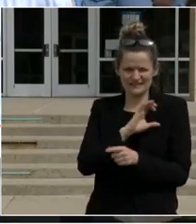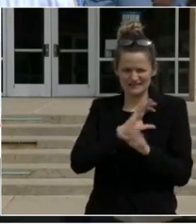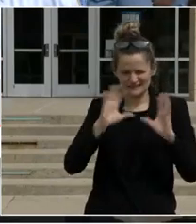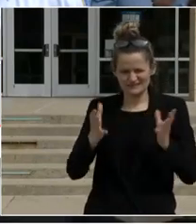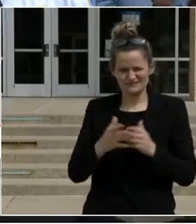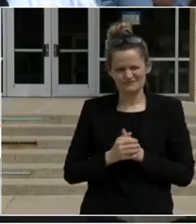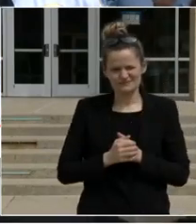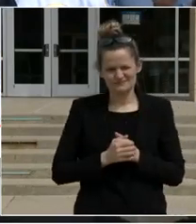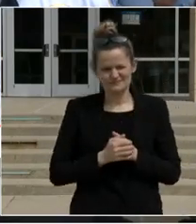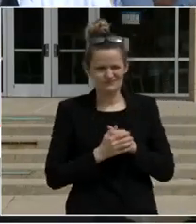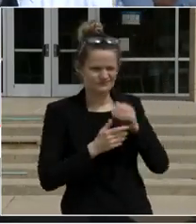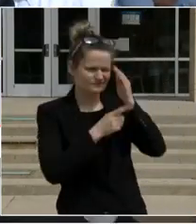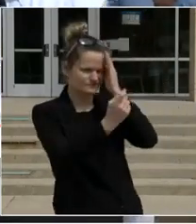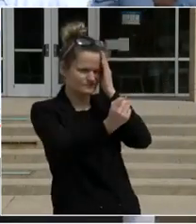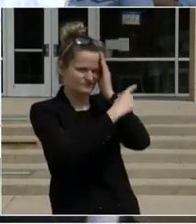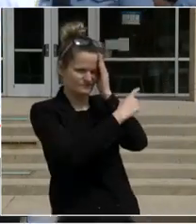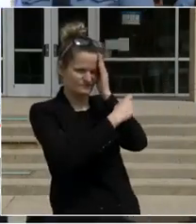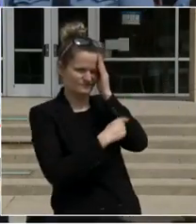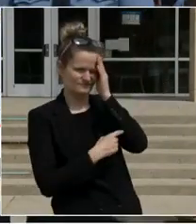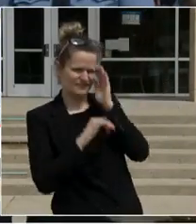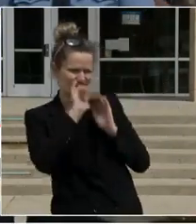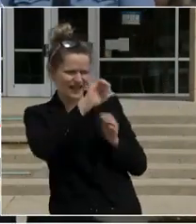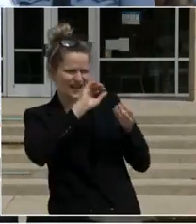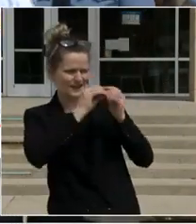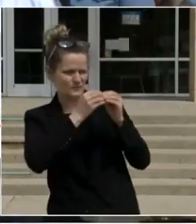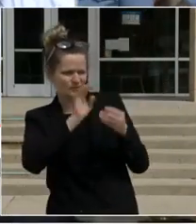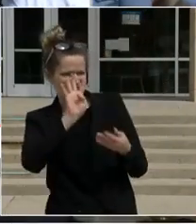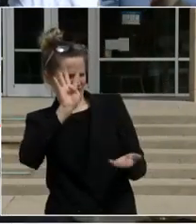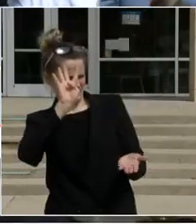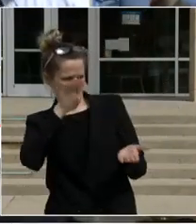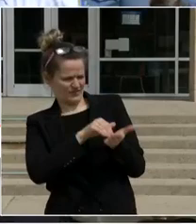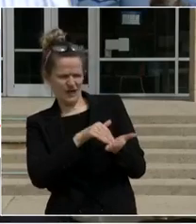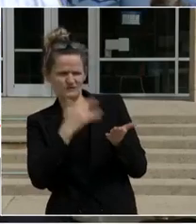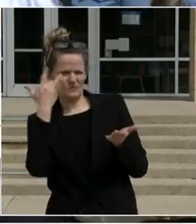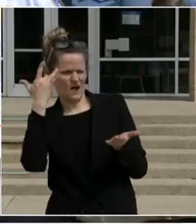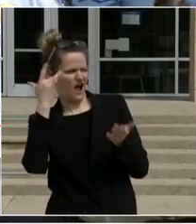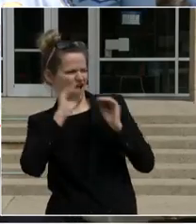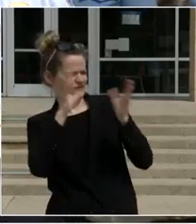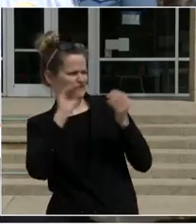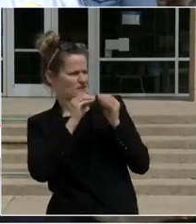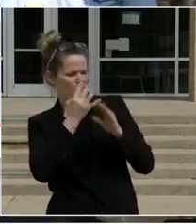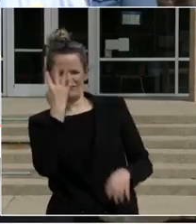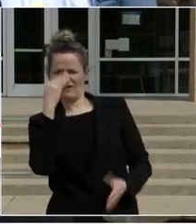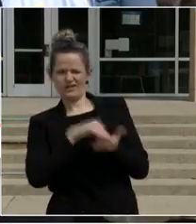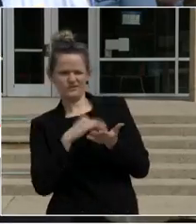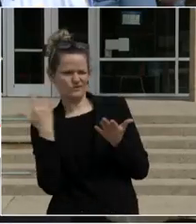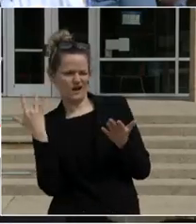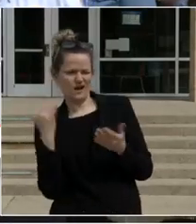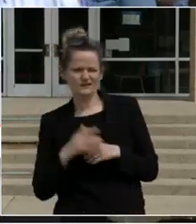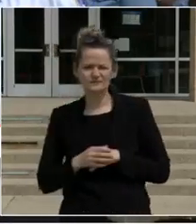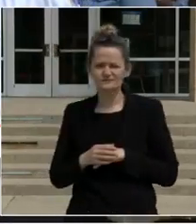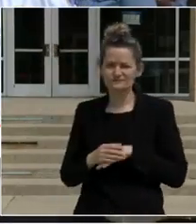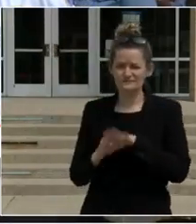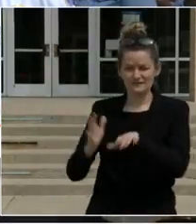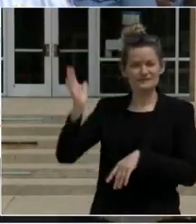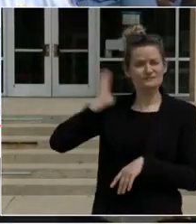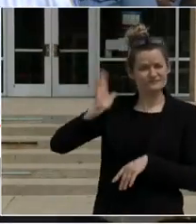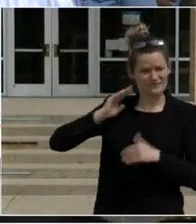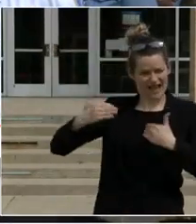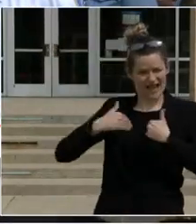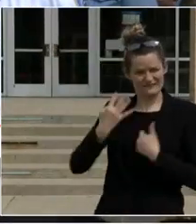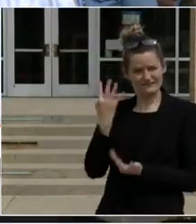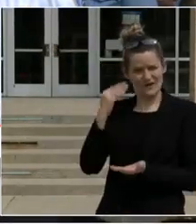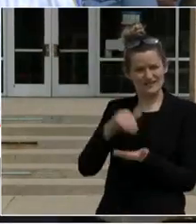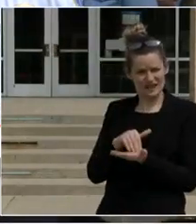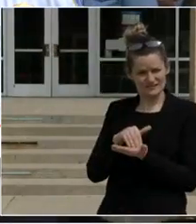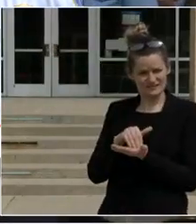4,000 the magic number for you guys? We know when we've been at 4,000 that we have been able to manage